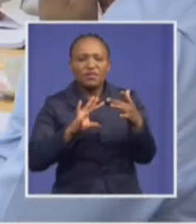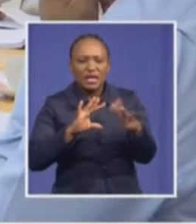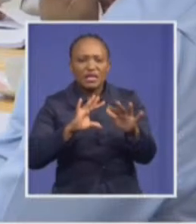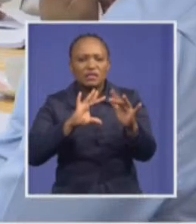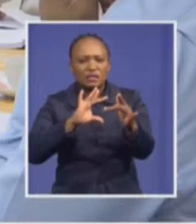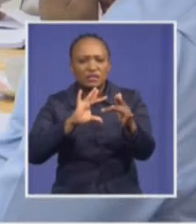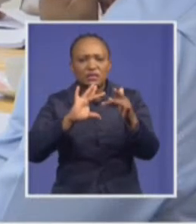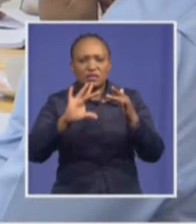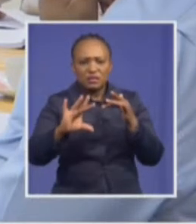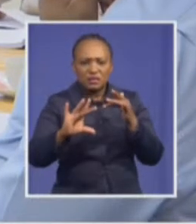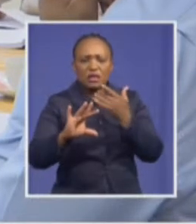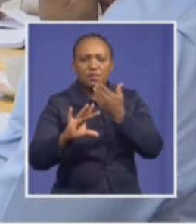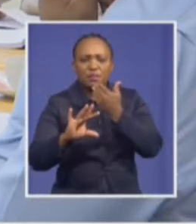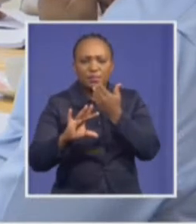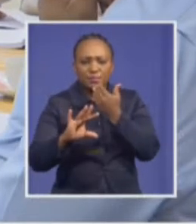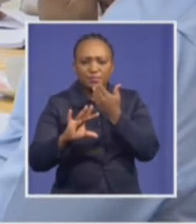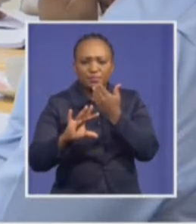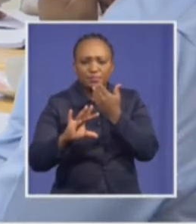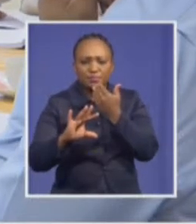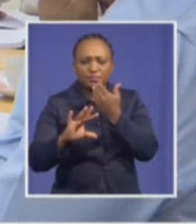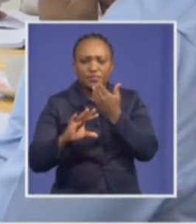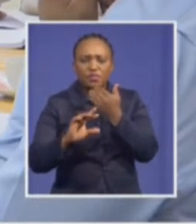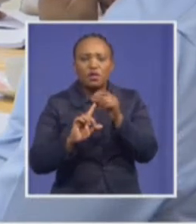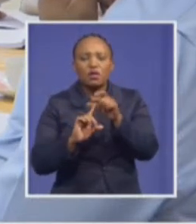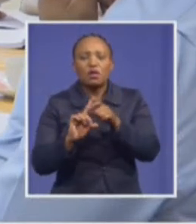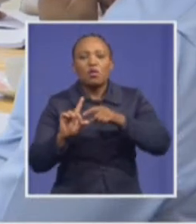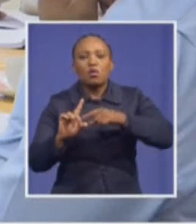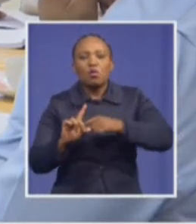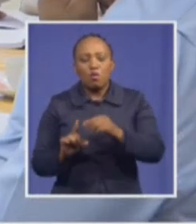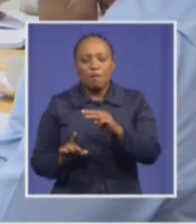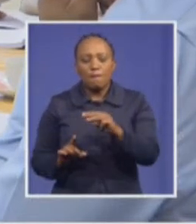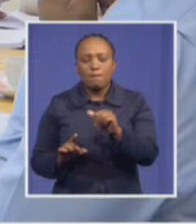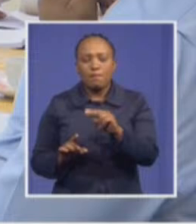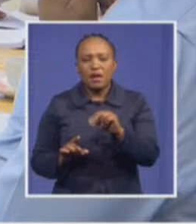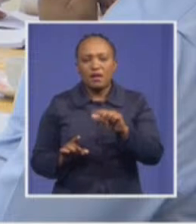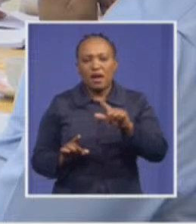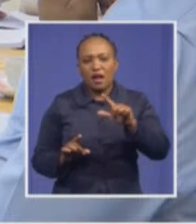Mr. Vanara on October 20th,